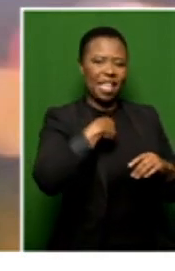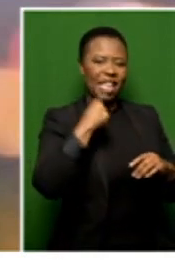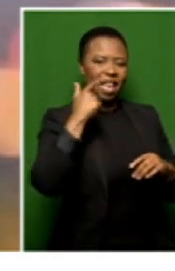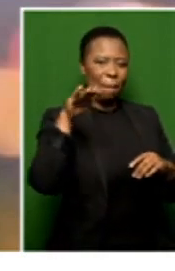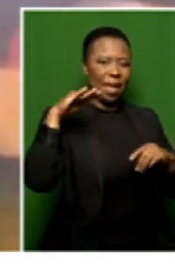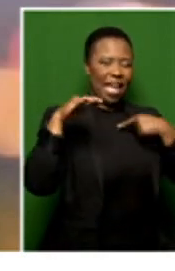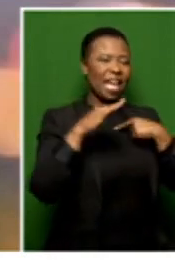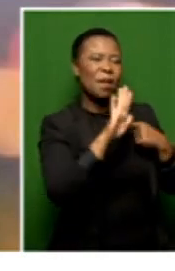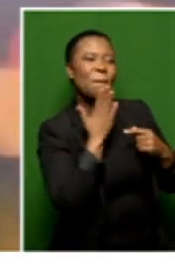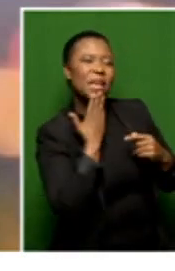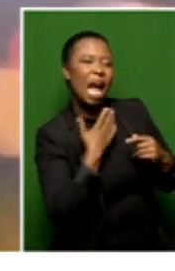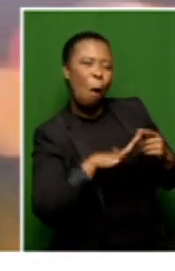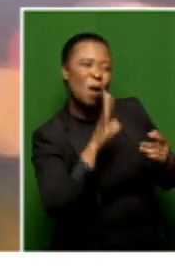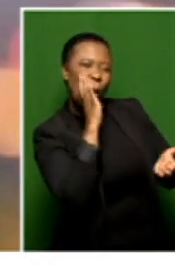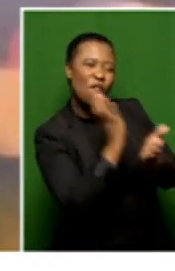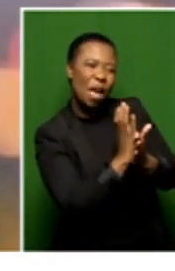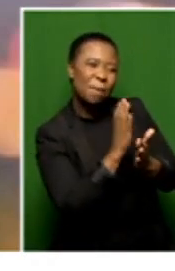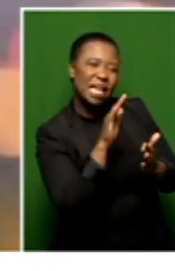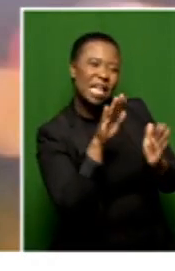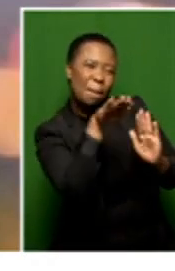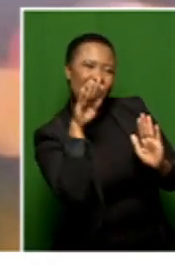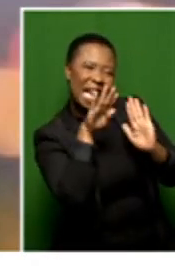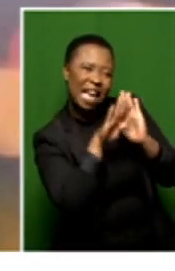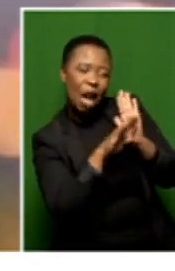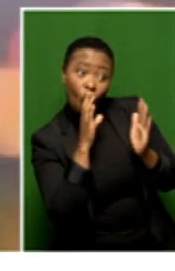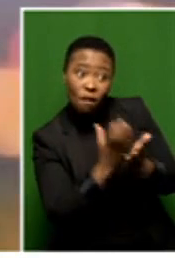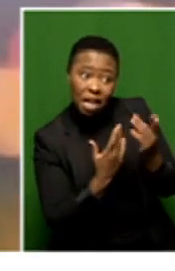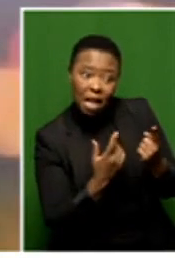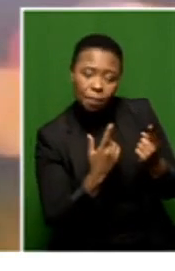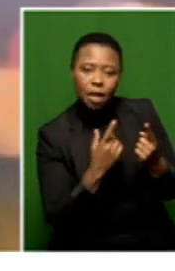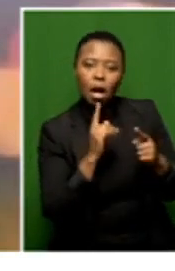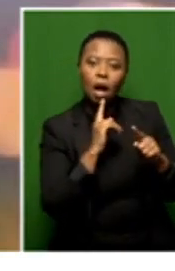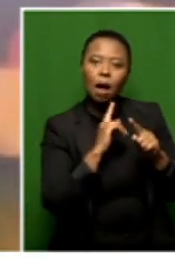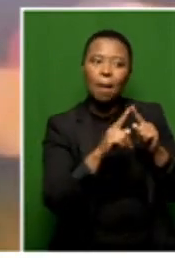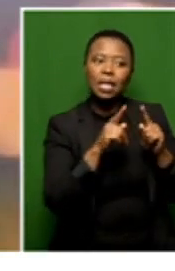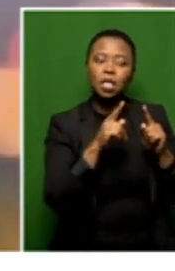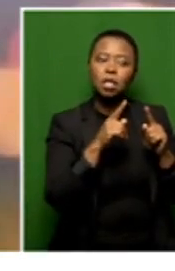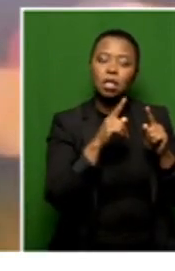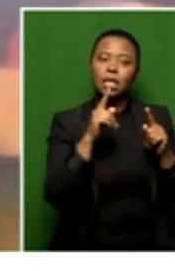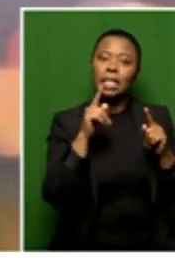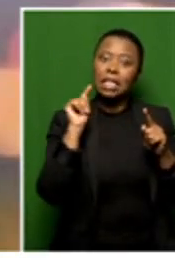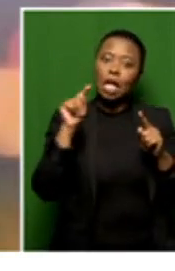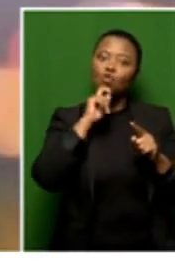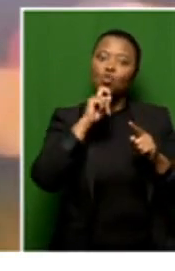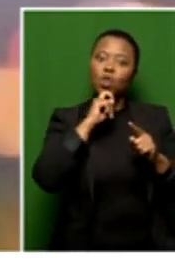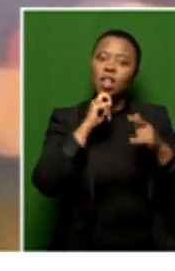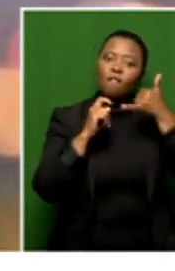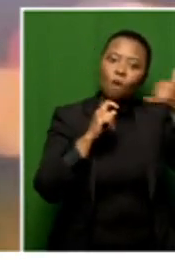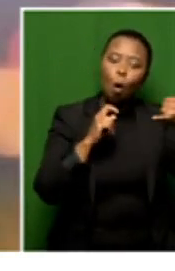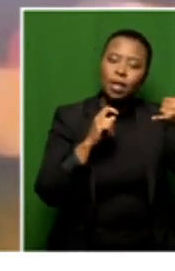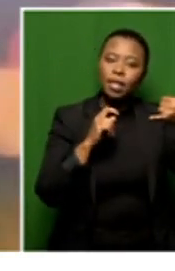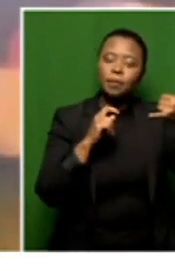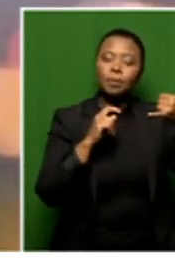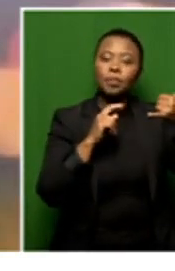can I have these details just to confirm that? And in actual fact, they're using that as a case to then phone a mobile network